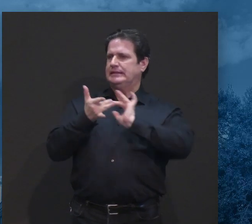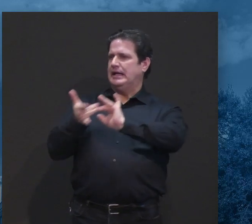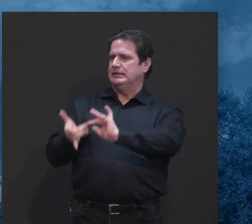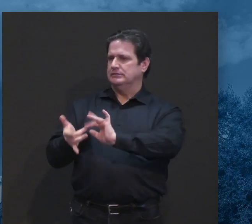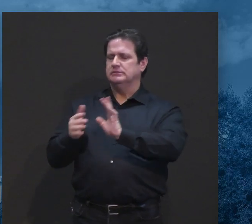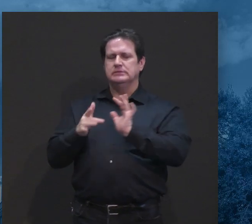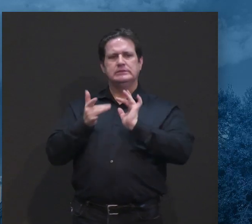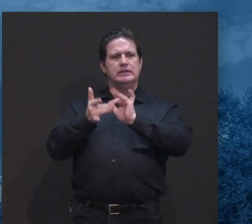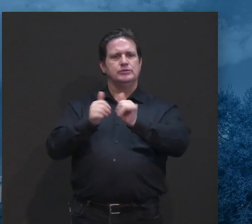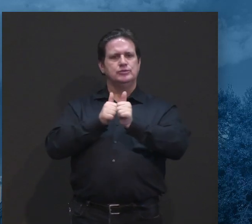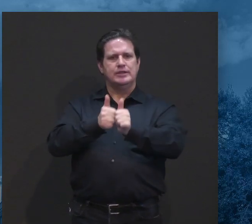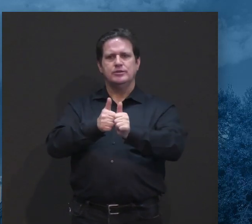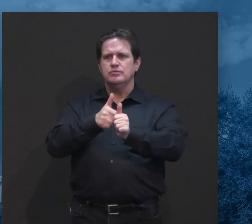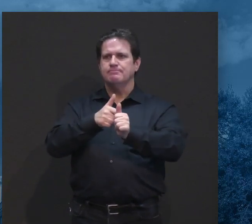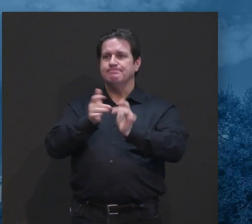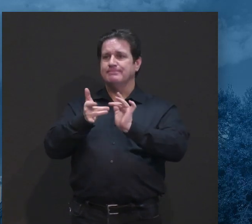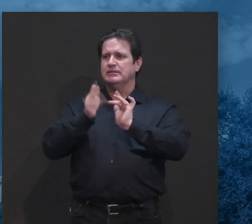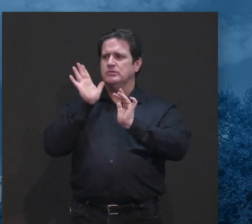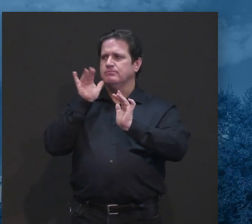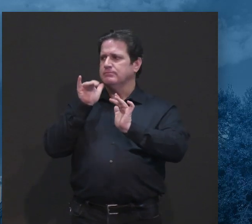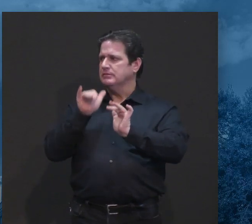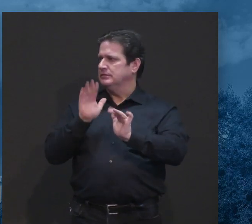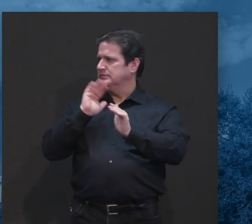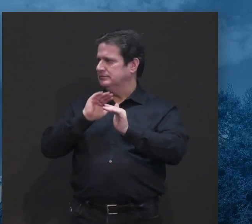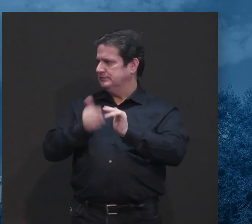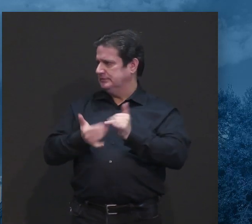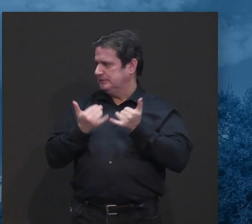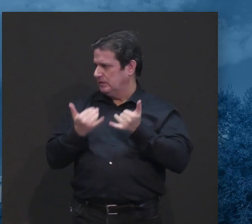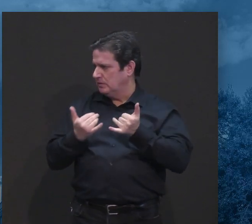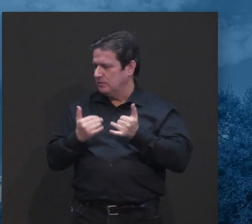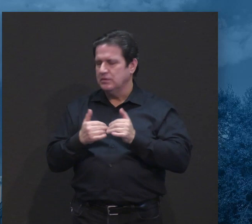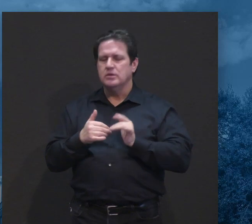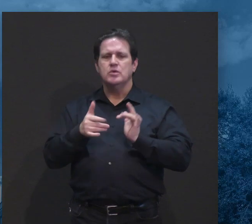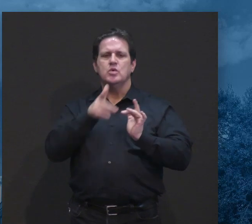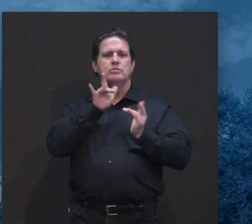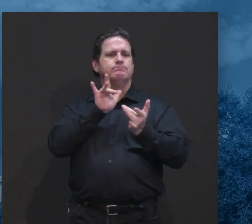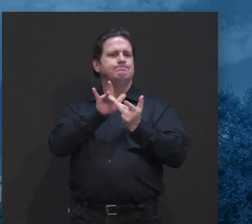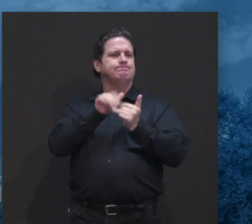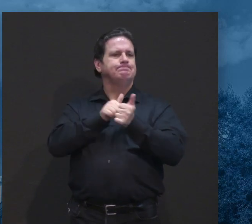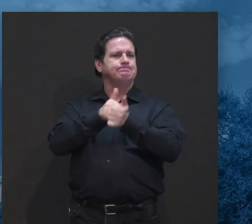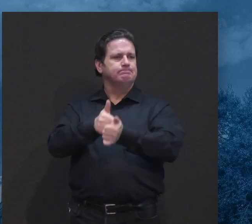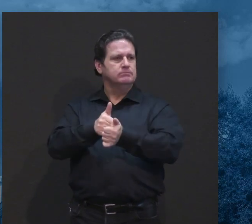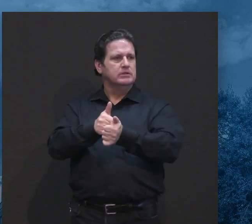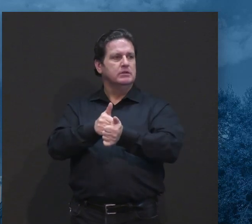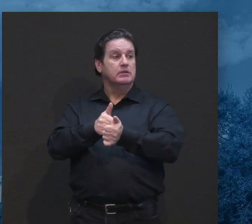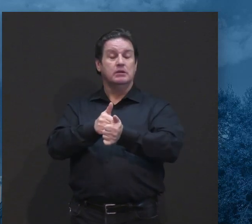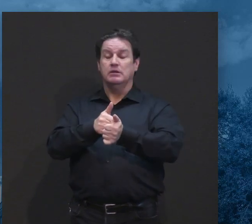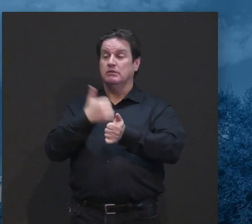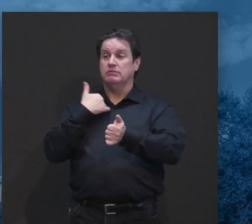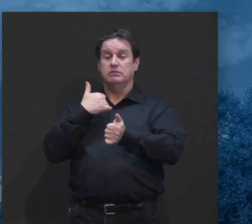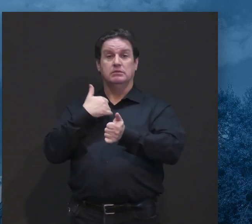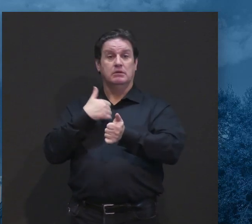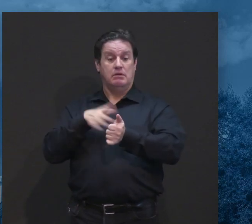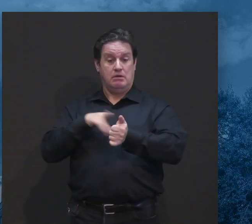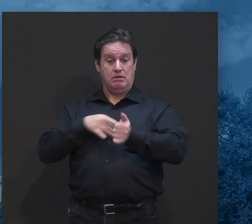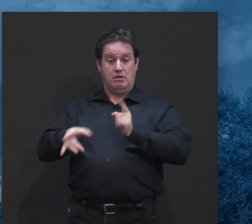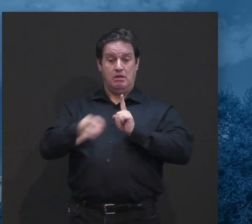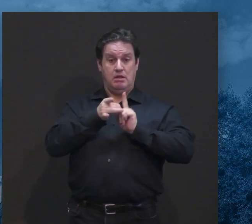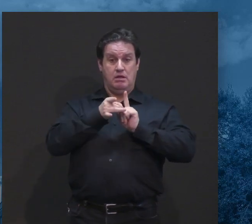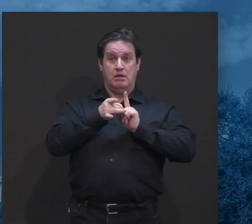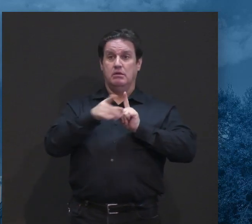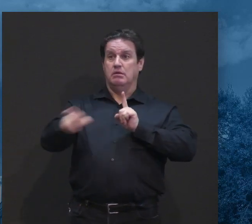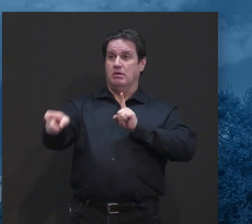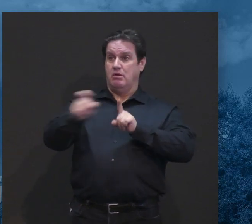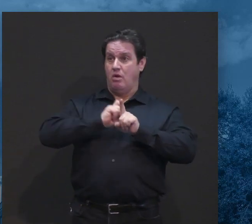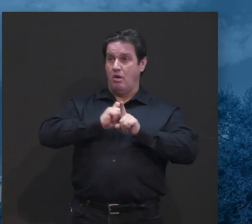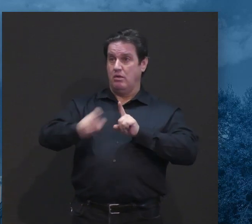tracing. You mentioned that it's slowed down a little bit. For a typical person, about how long is it between when they might have